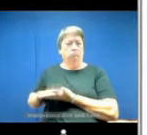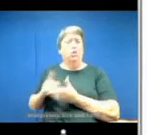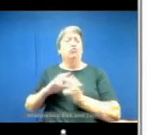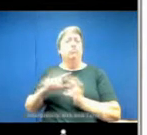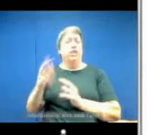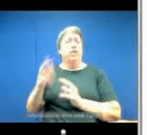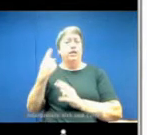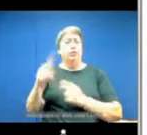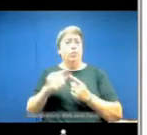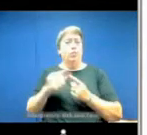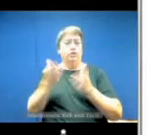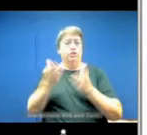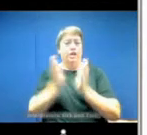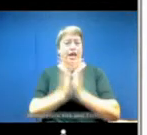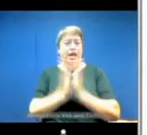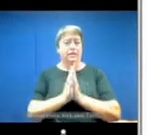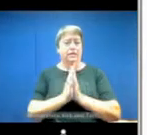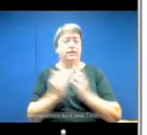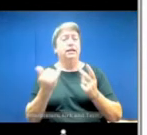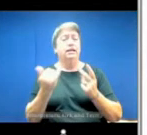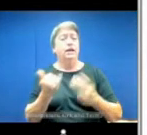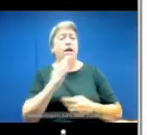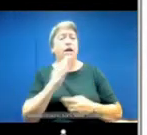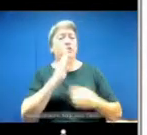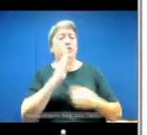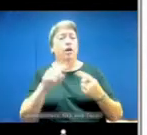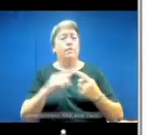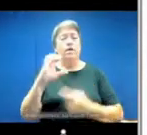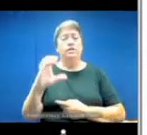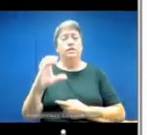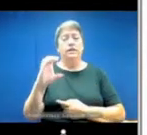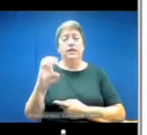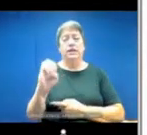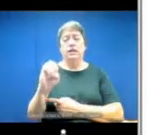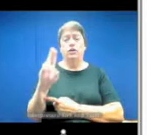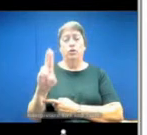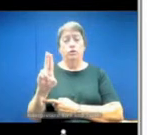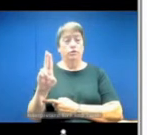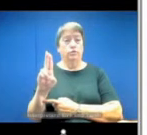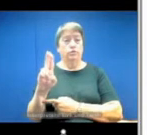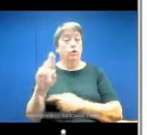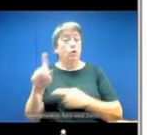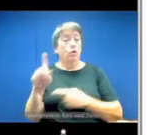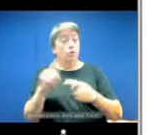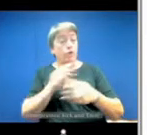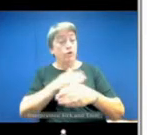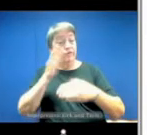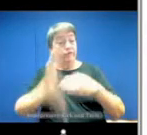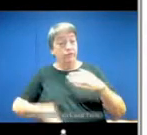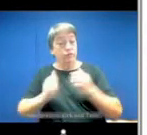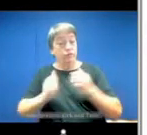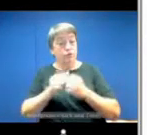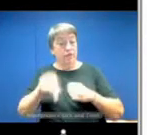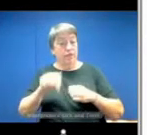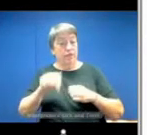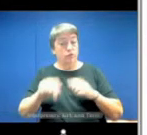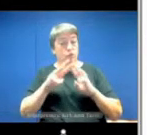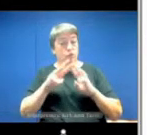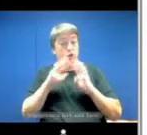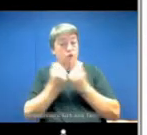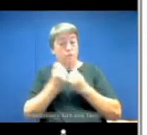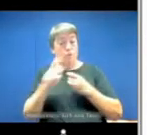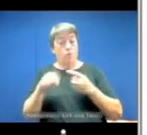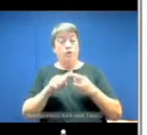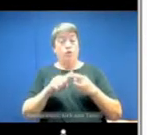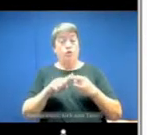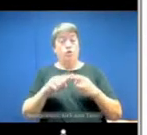CEUs. On the conclusion of the webinar, when you exit out, a survey